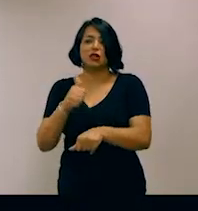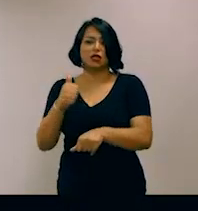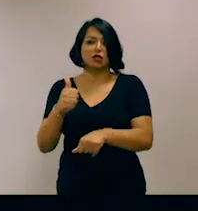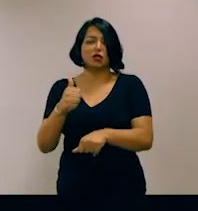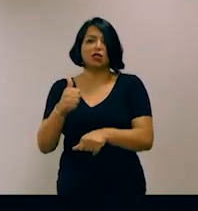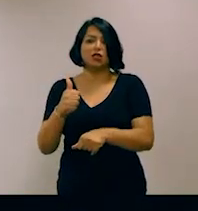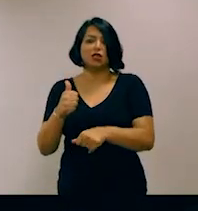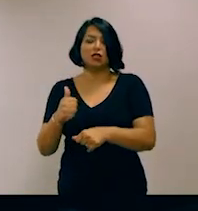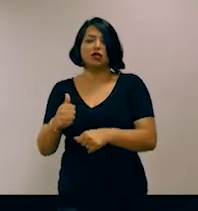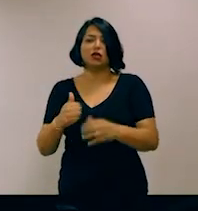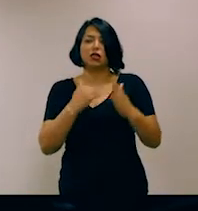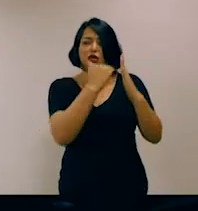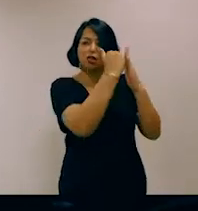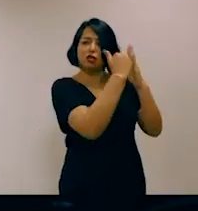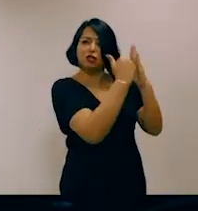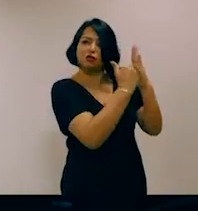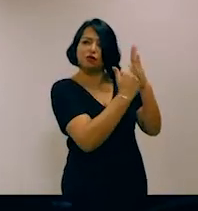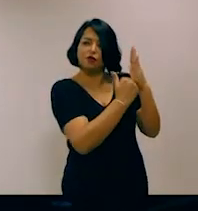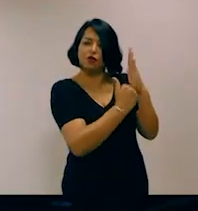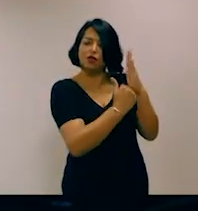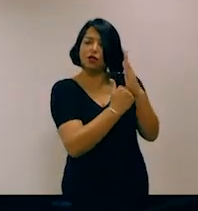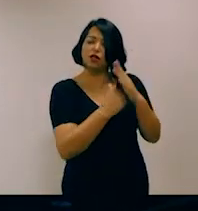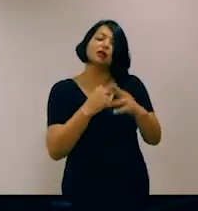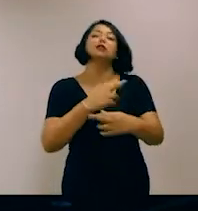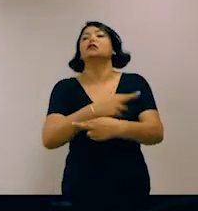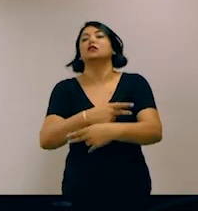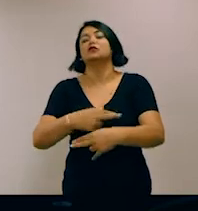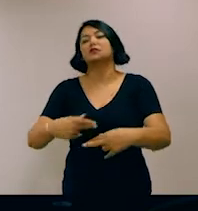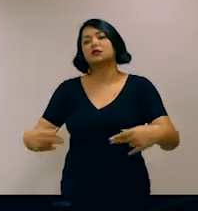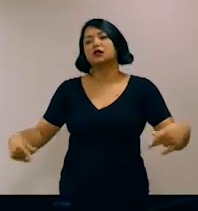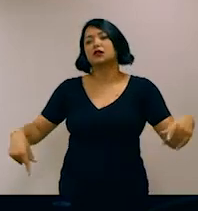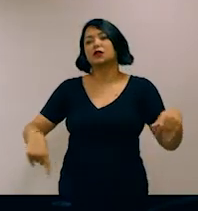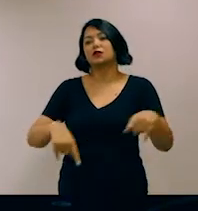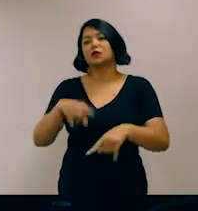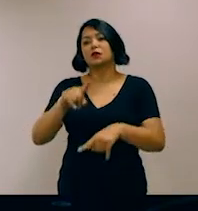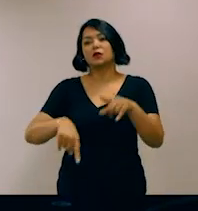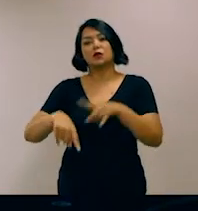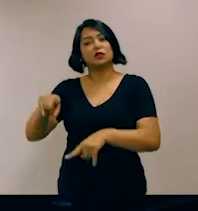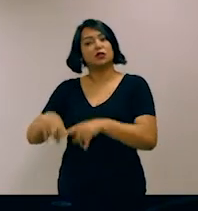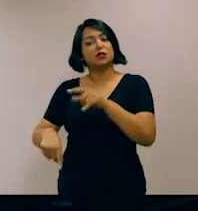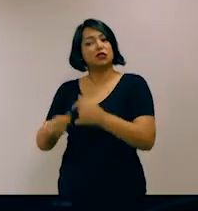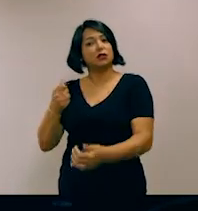this is what we have to classify the products that have been purchased.